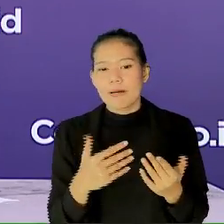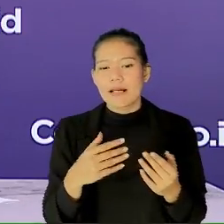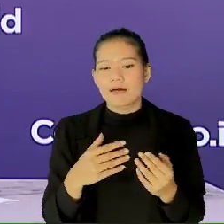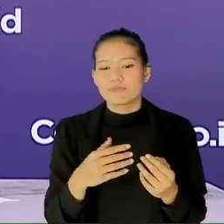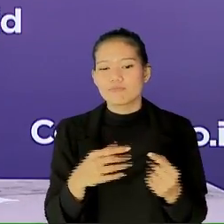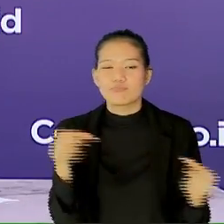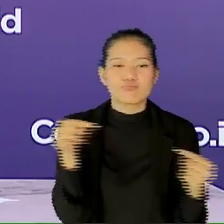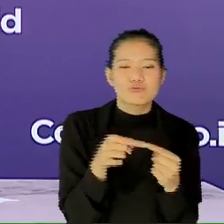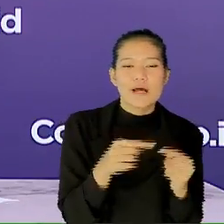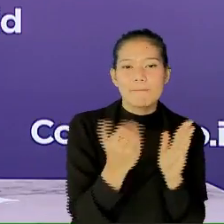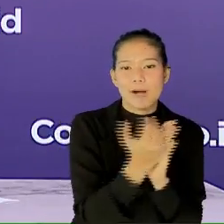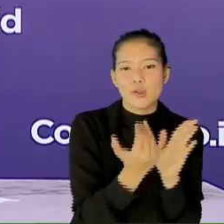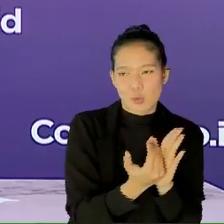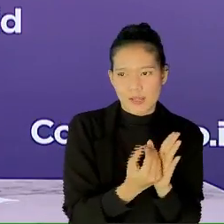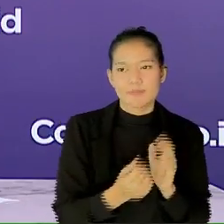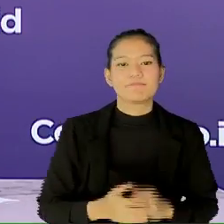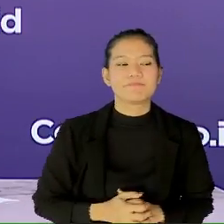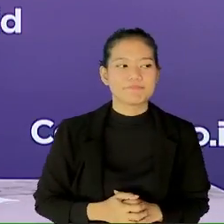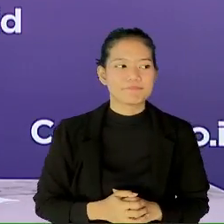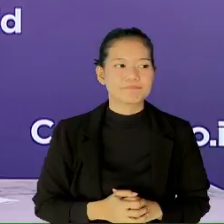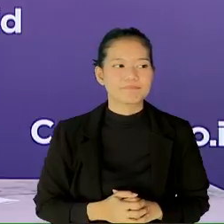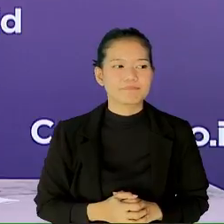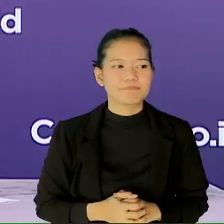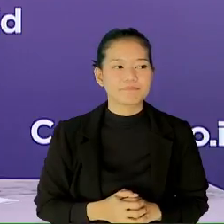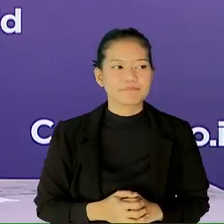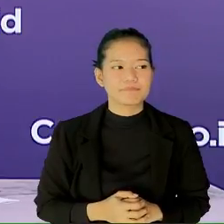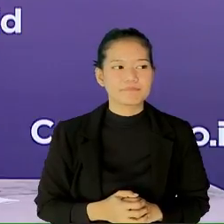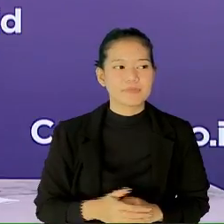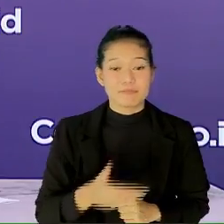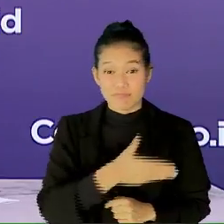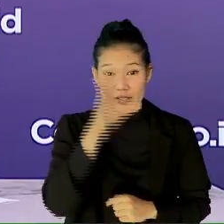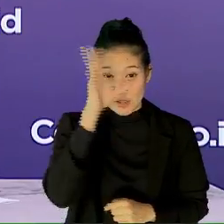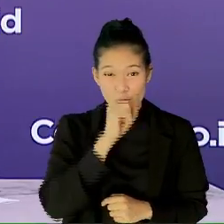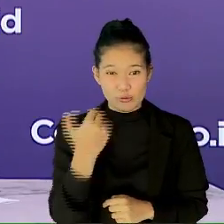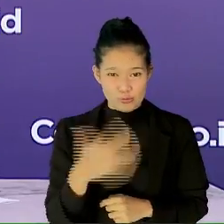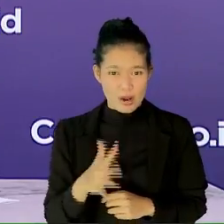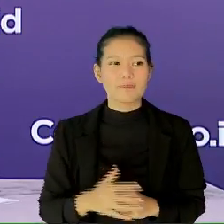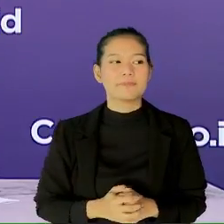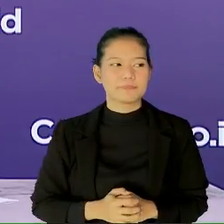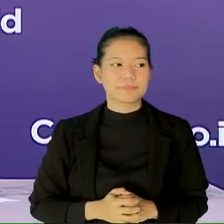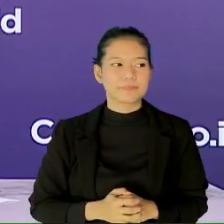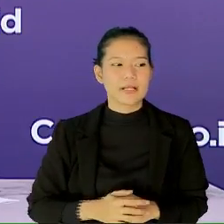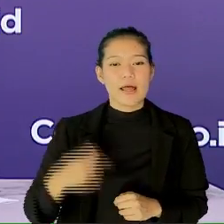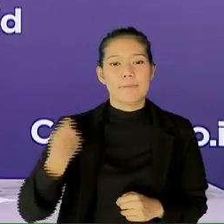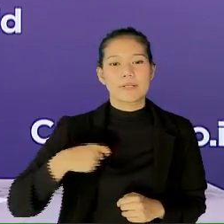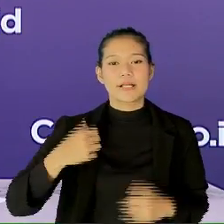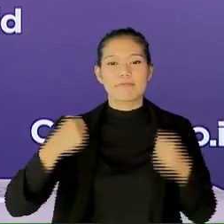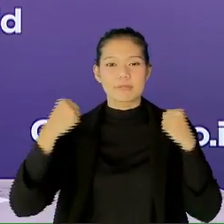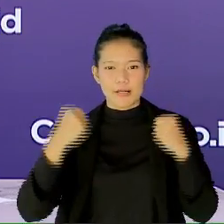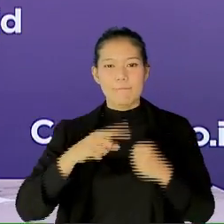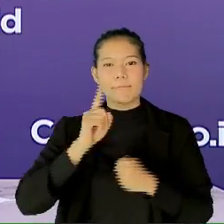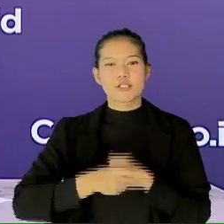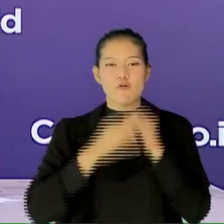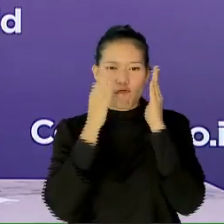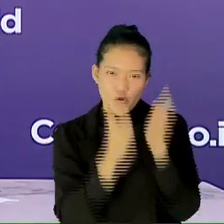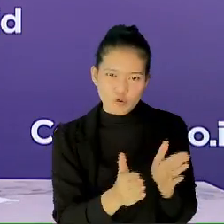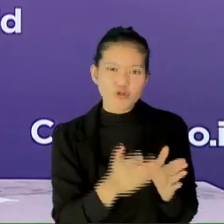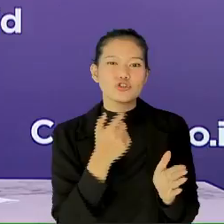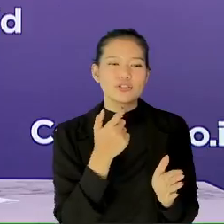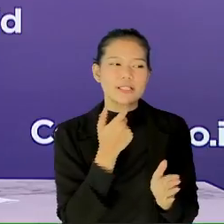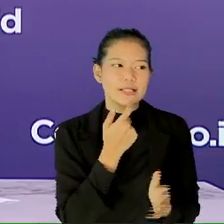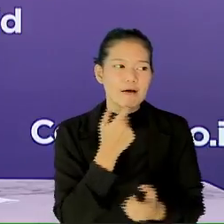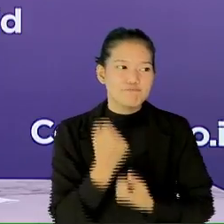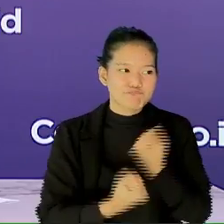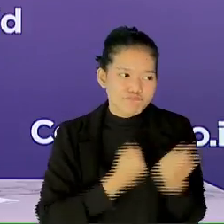policy. As you may already know, the Ministry of Health is still focusing their